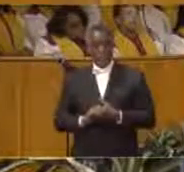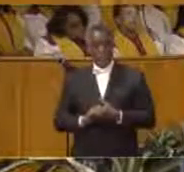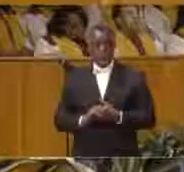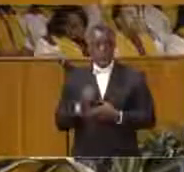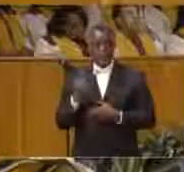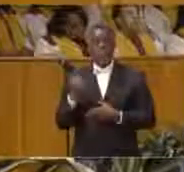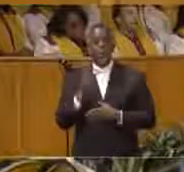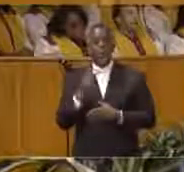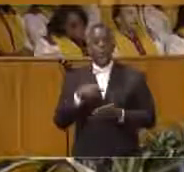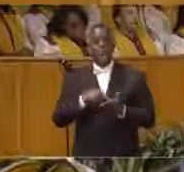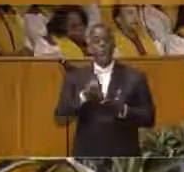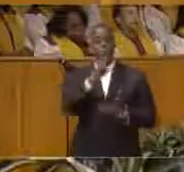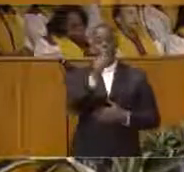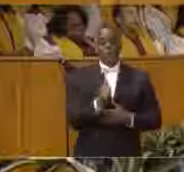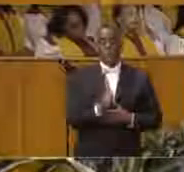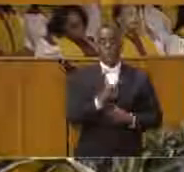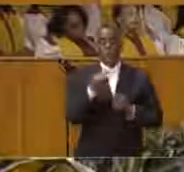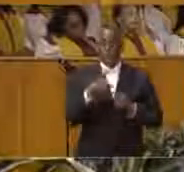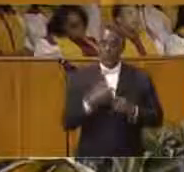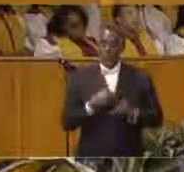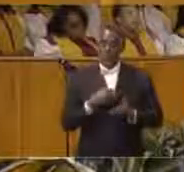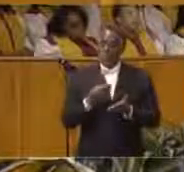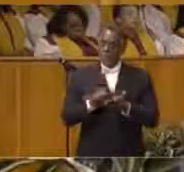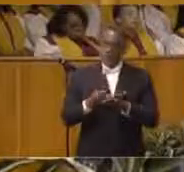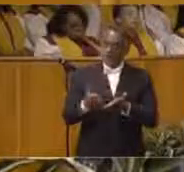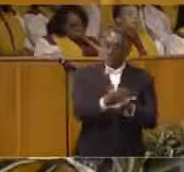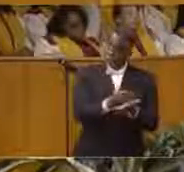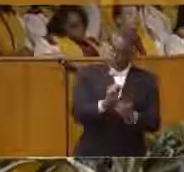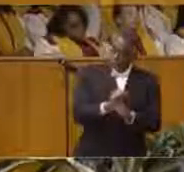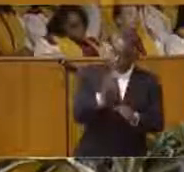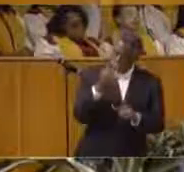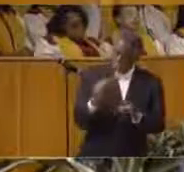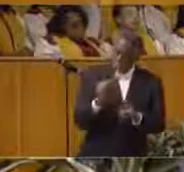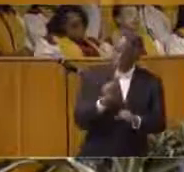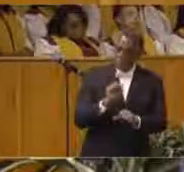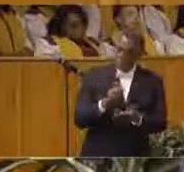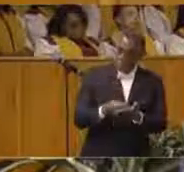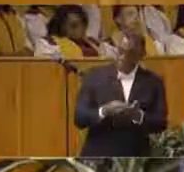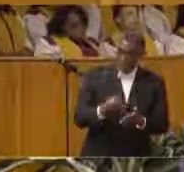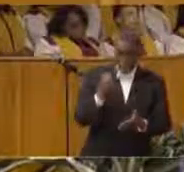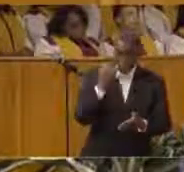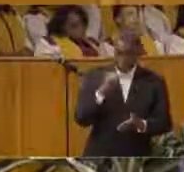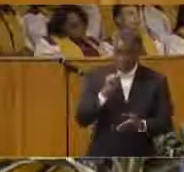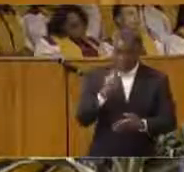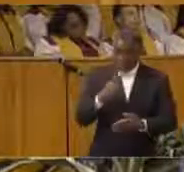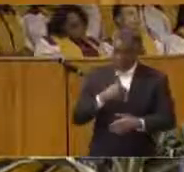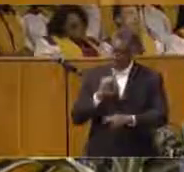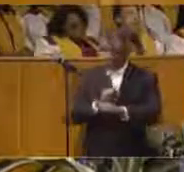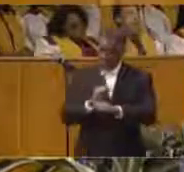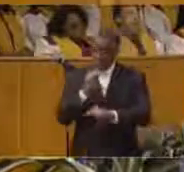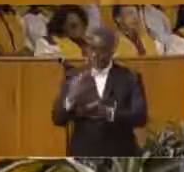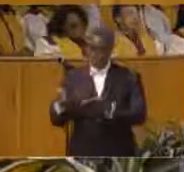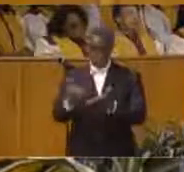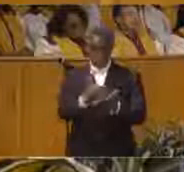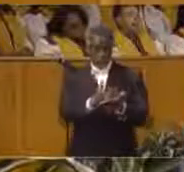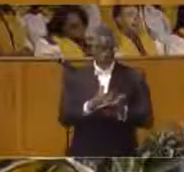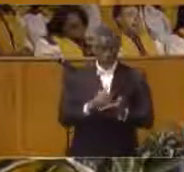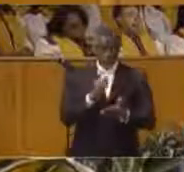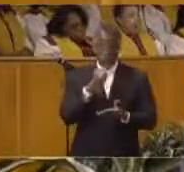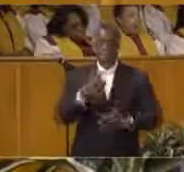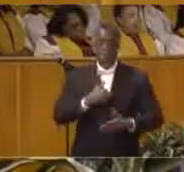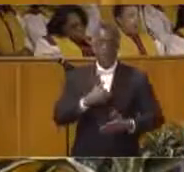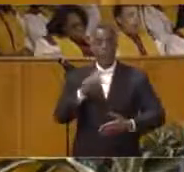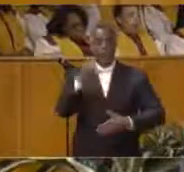You only have to tithe when there's income. So if you're temporarily unemployed and not earning, you do not have a